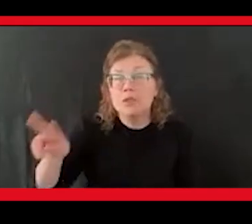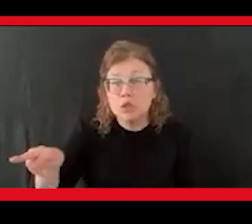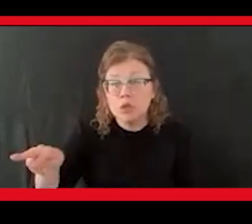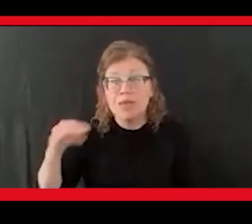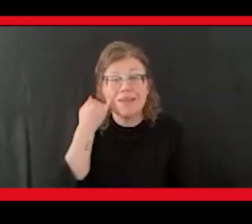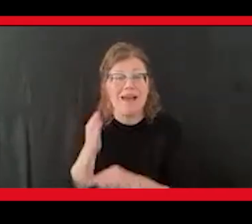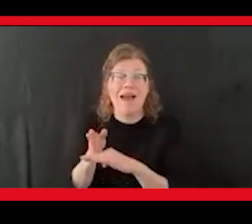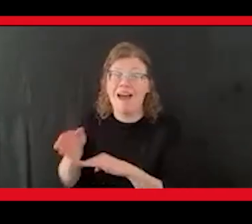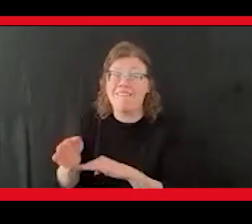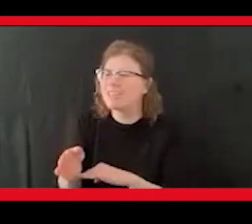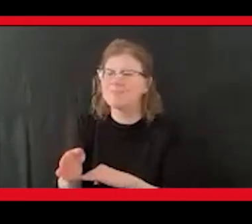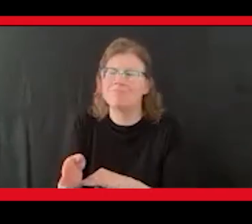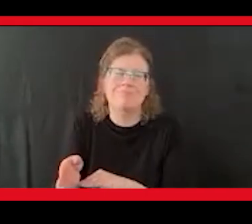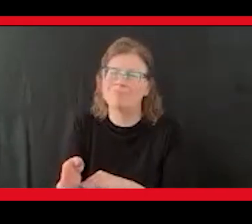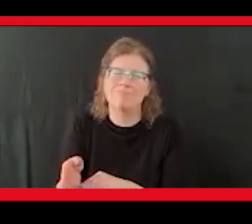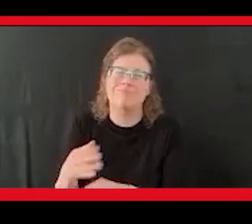for review will be